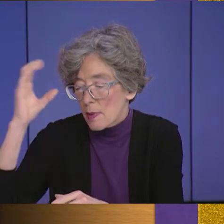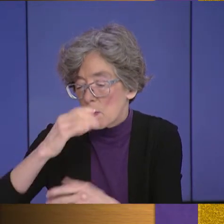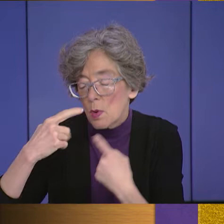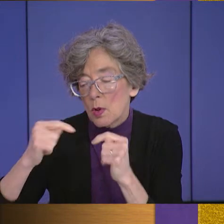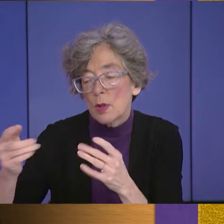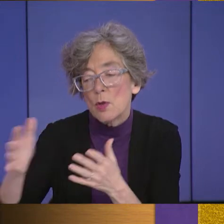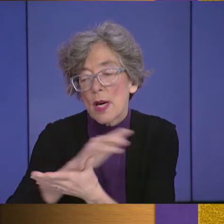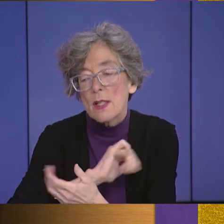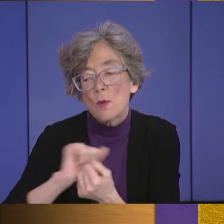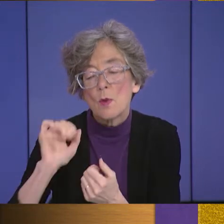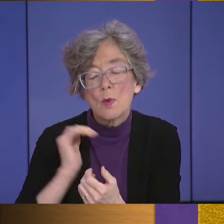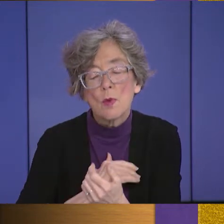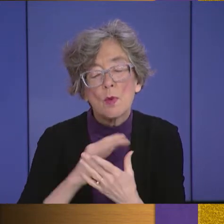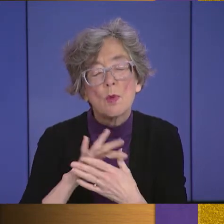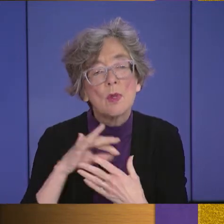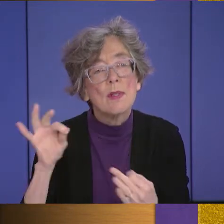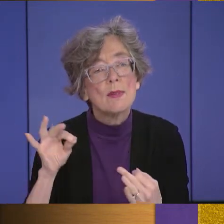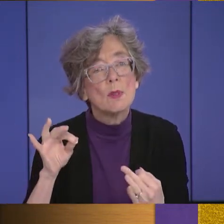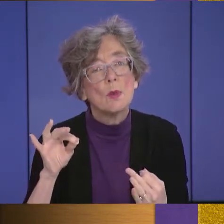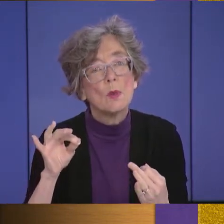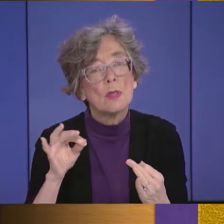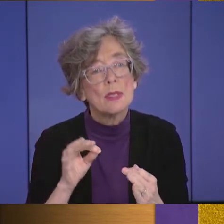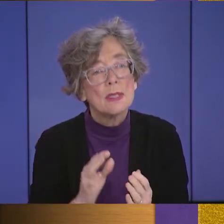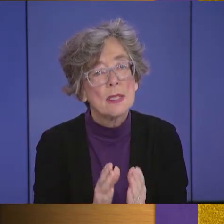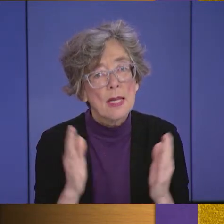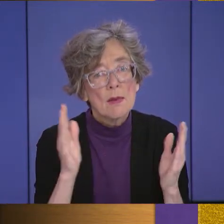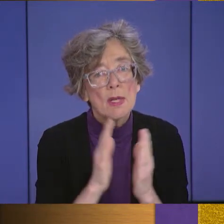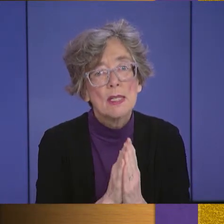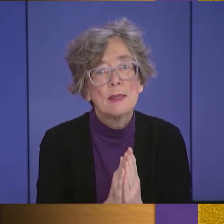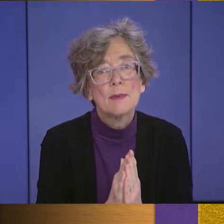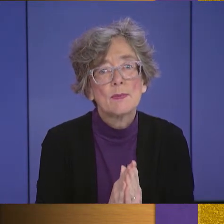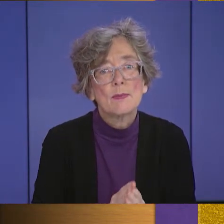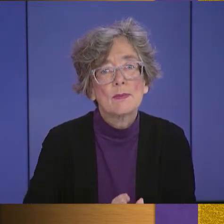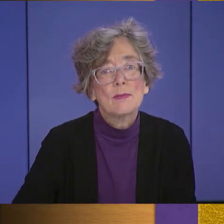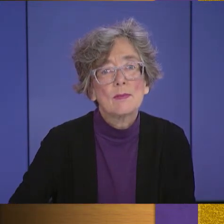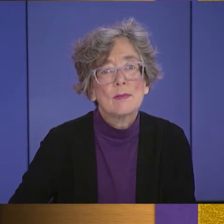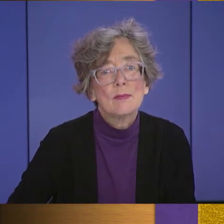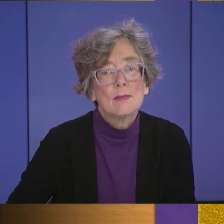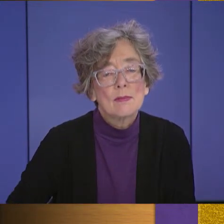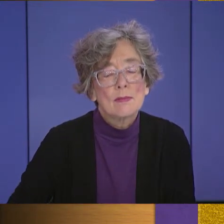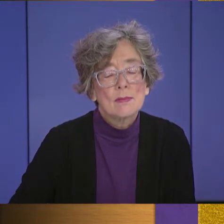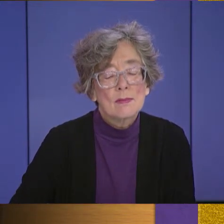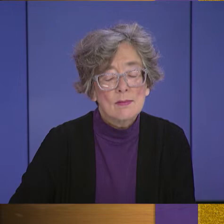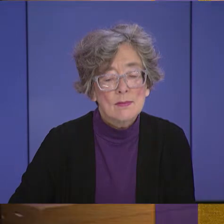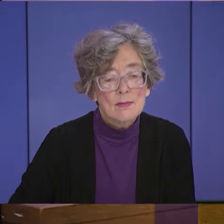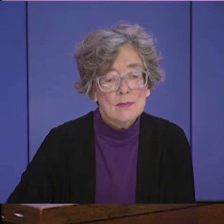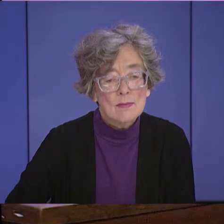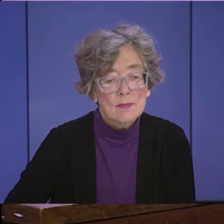about the world seeking the ruin of souls. Amen. Amen.